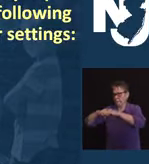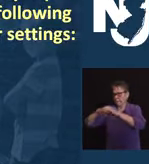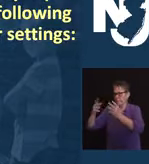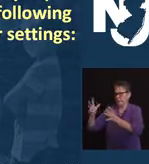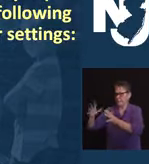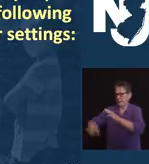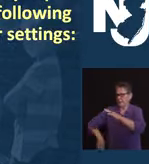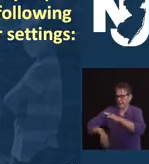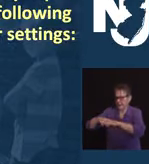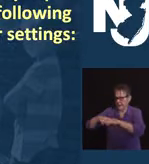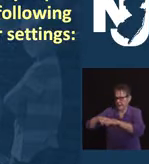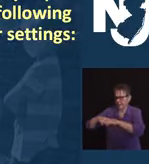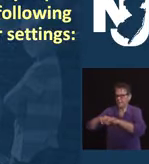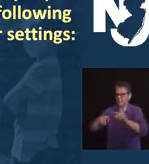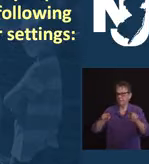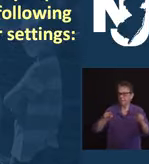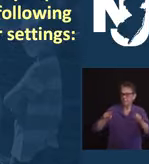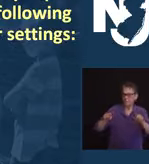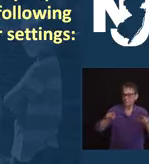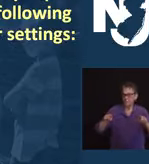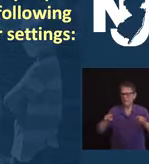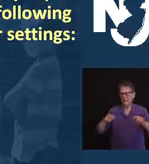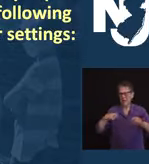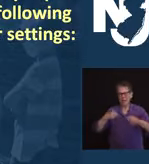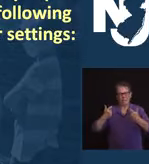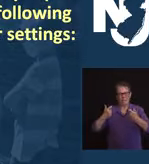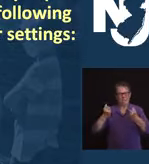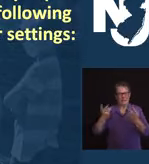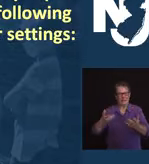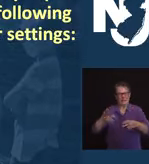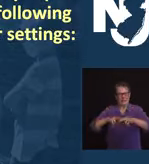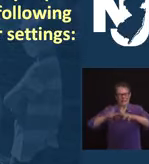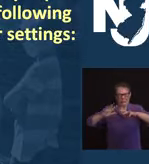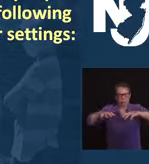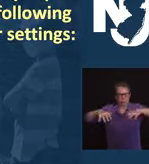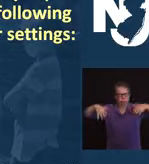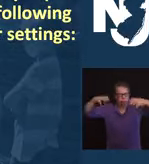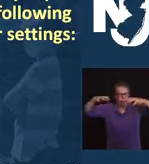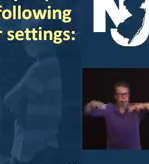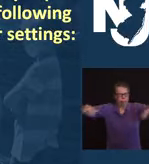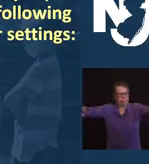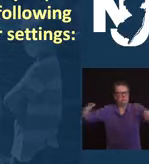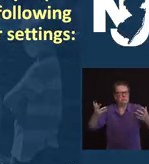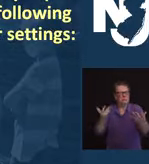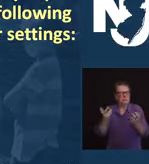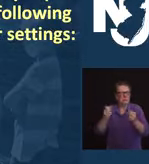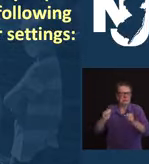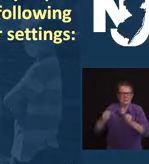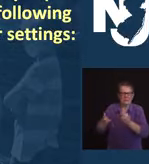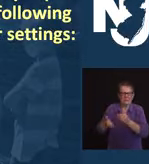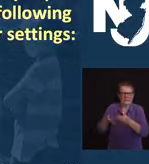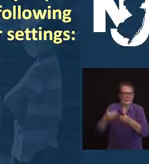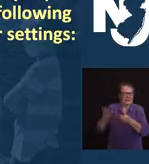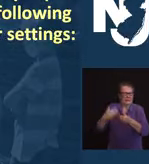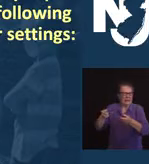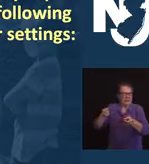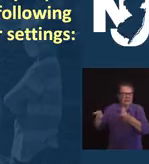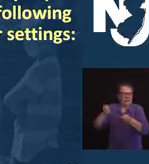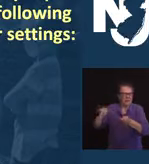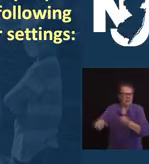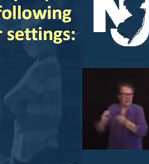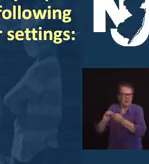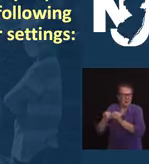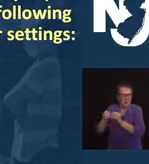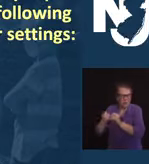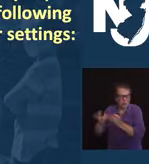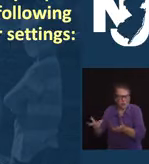5,000 seat capacity, they're now able to get 1,000 people into those seats. Based on discussions with